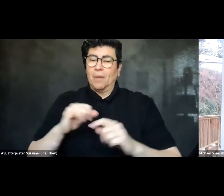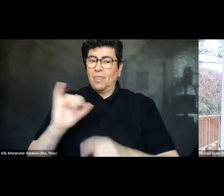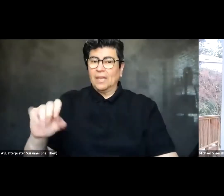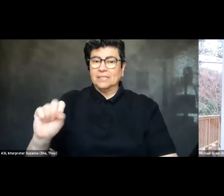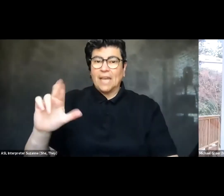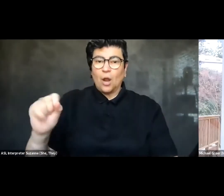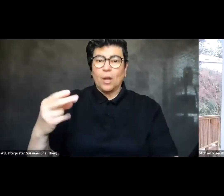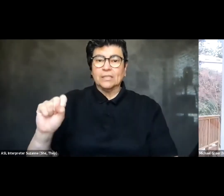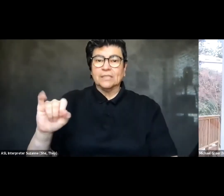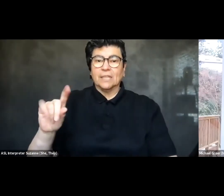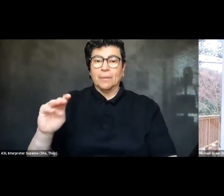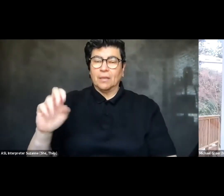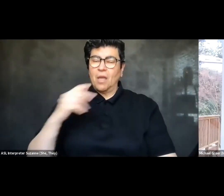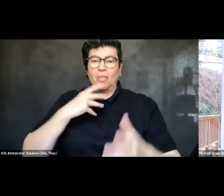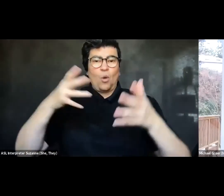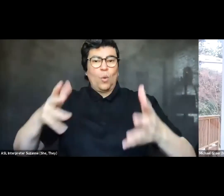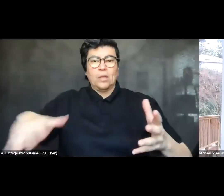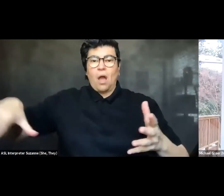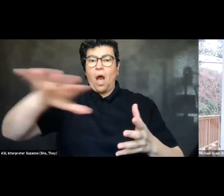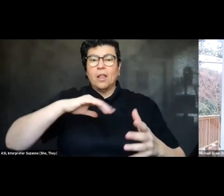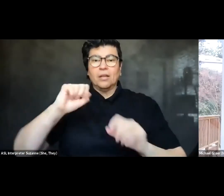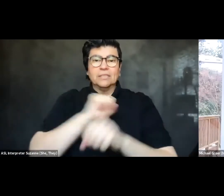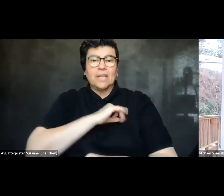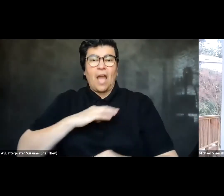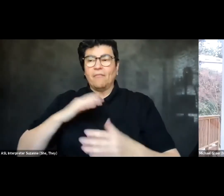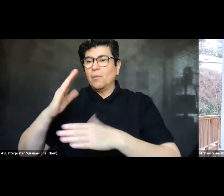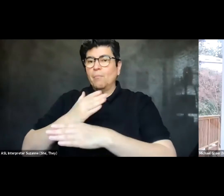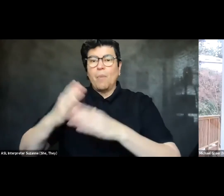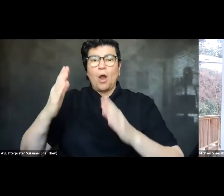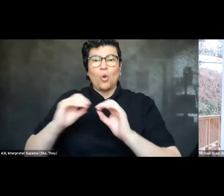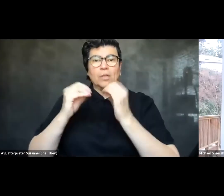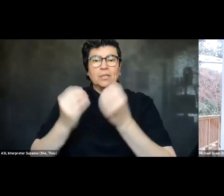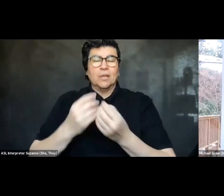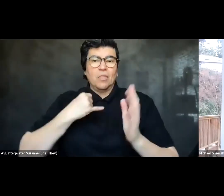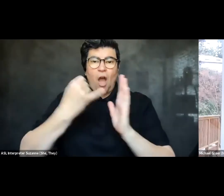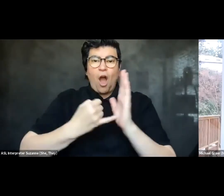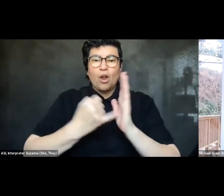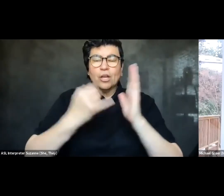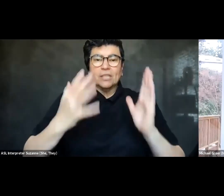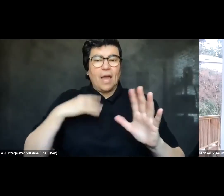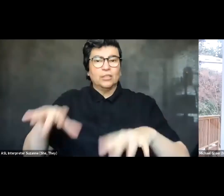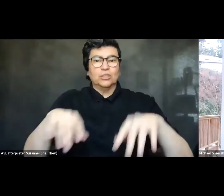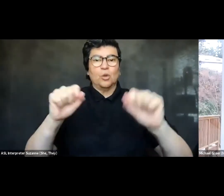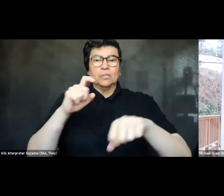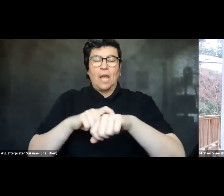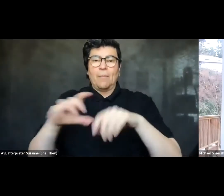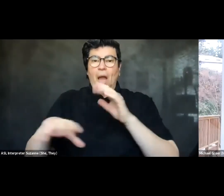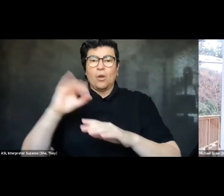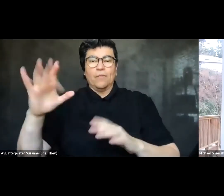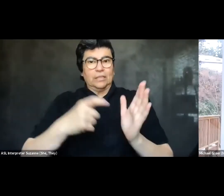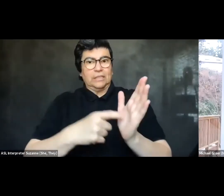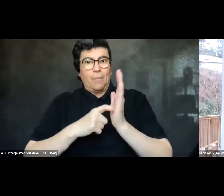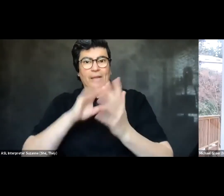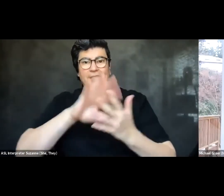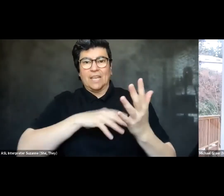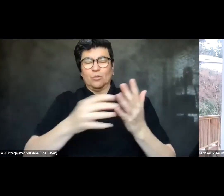Sidman and the rest of our dedicated staff, all of our partner organizations, and the artists that took time out of their demanding schedules